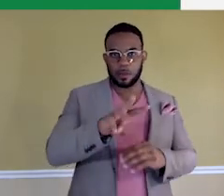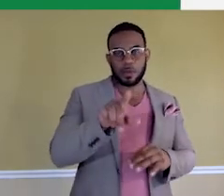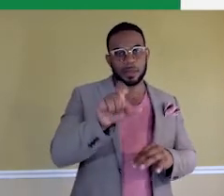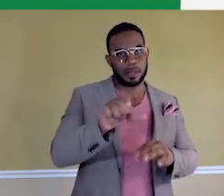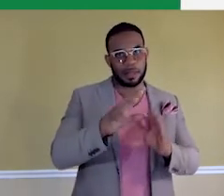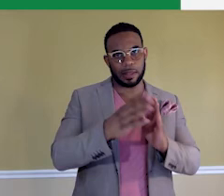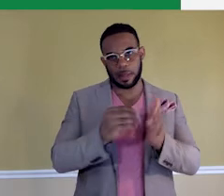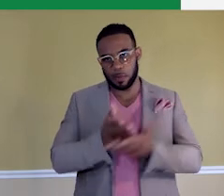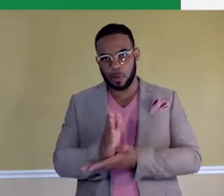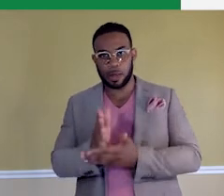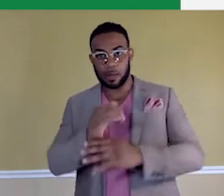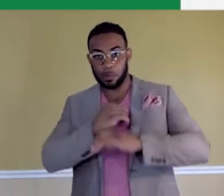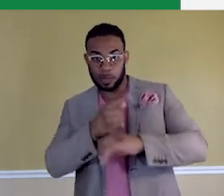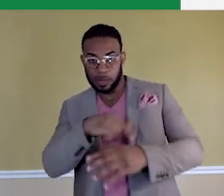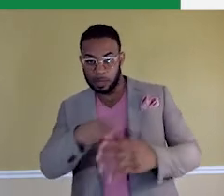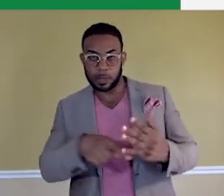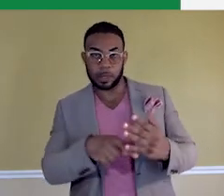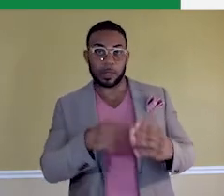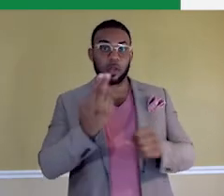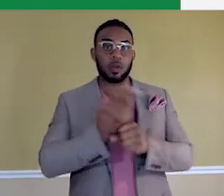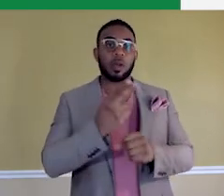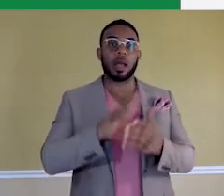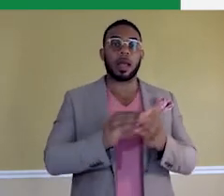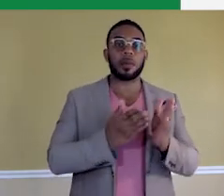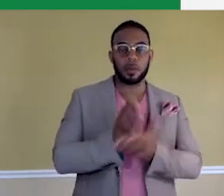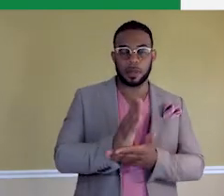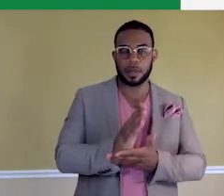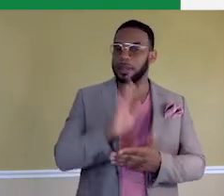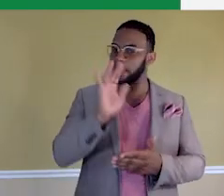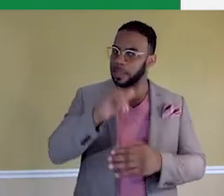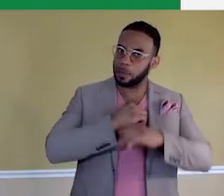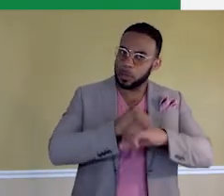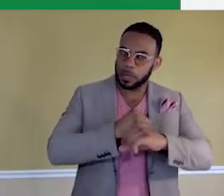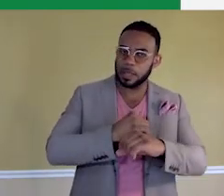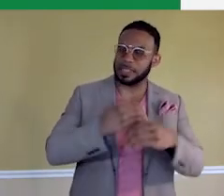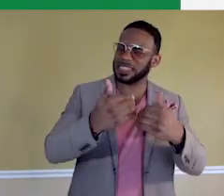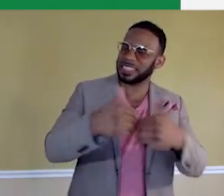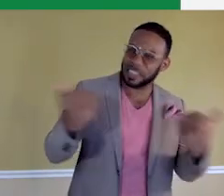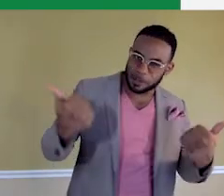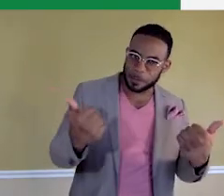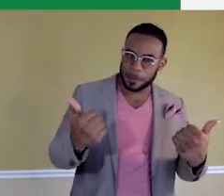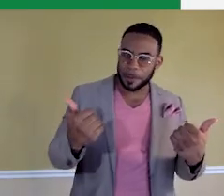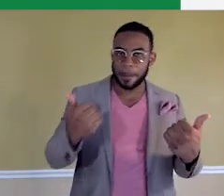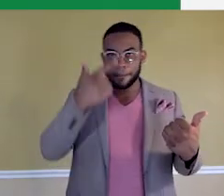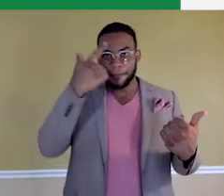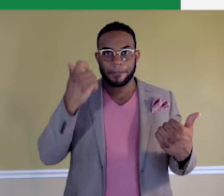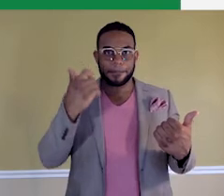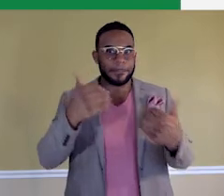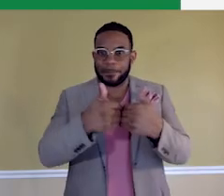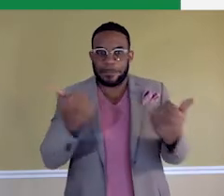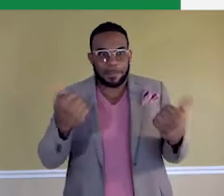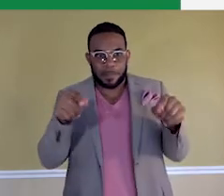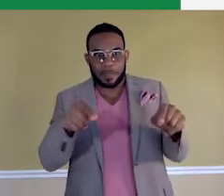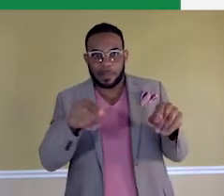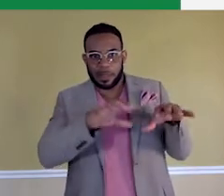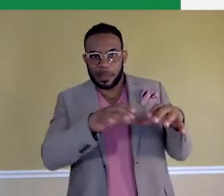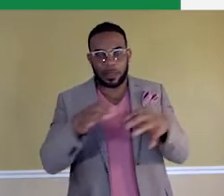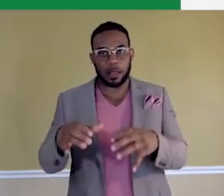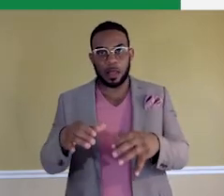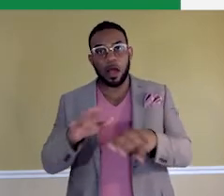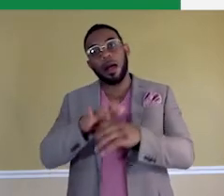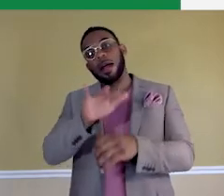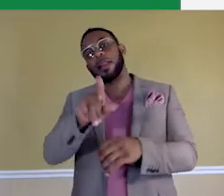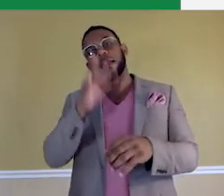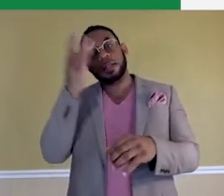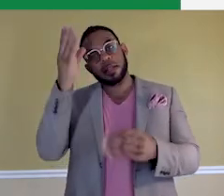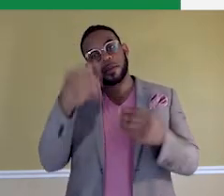need to copyright, you need to protect them using copyrights. This is protected separately because it is a separate entity under